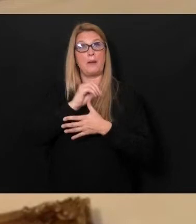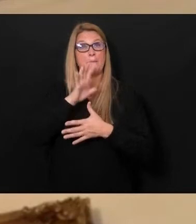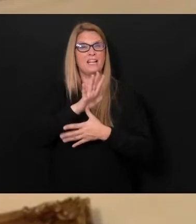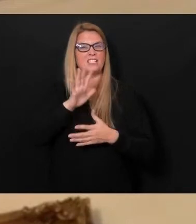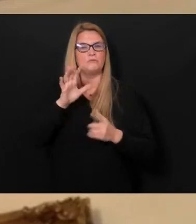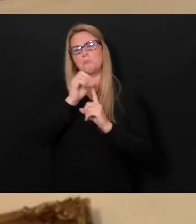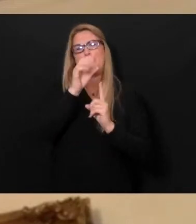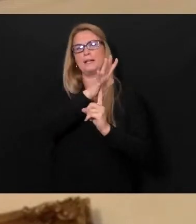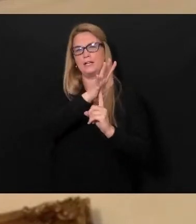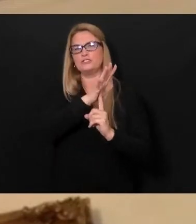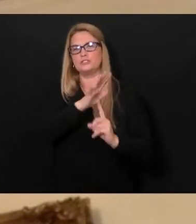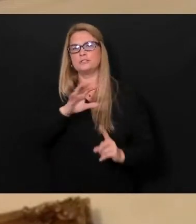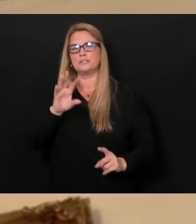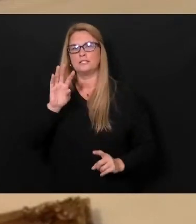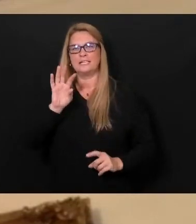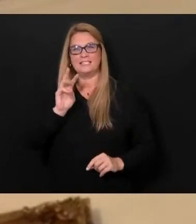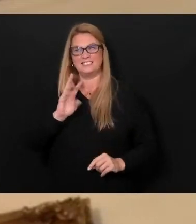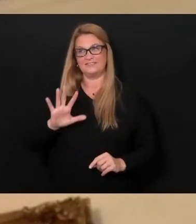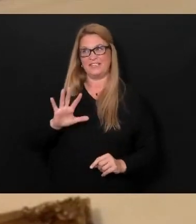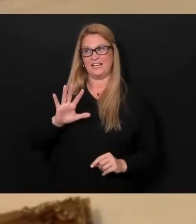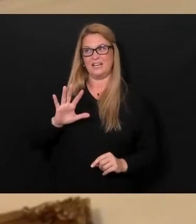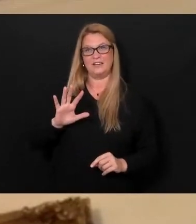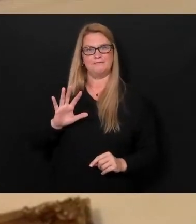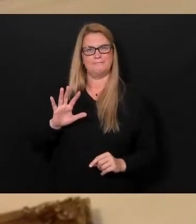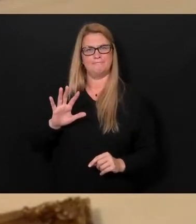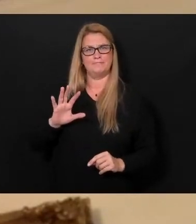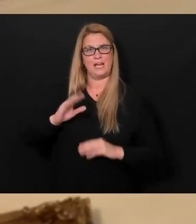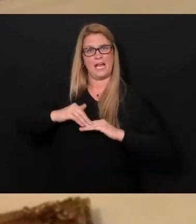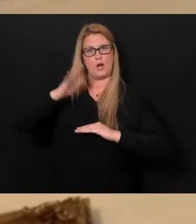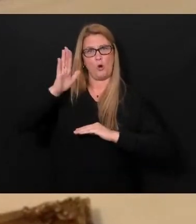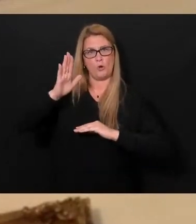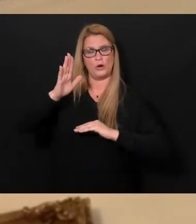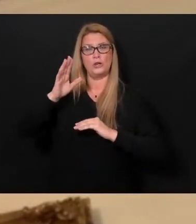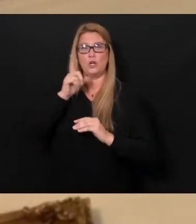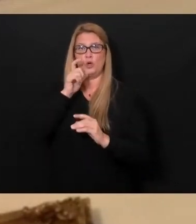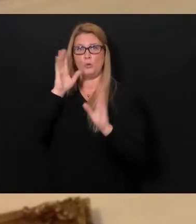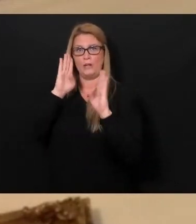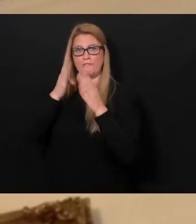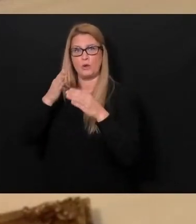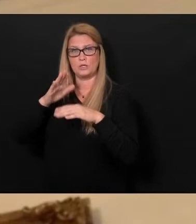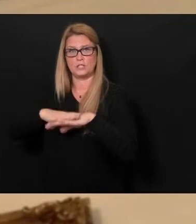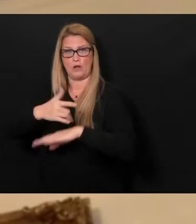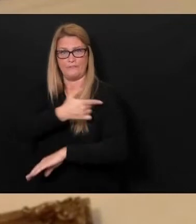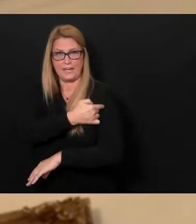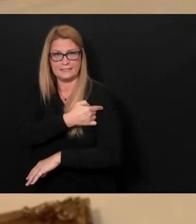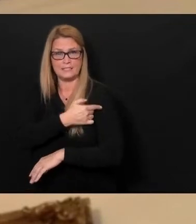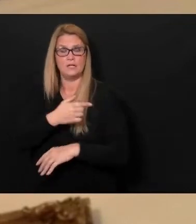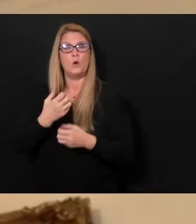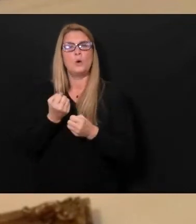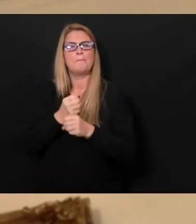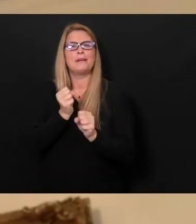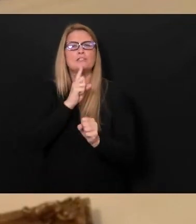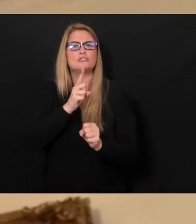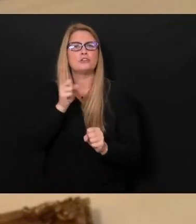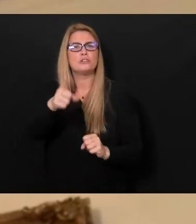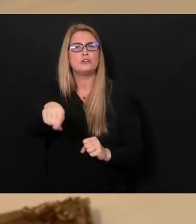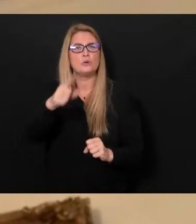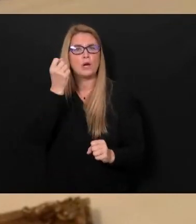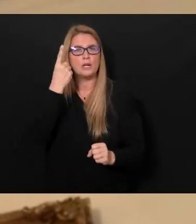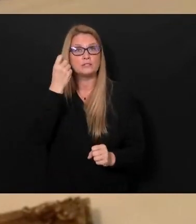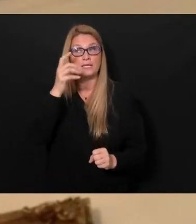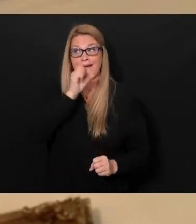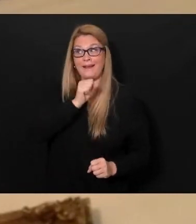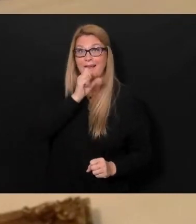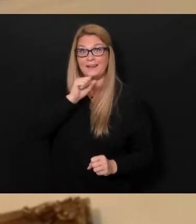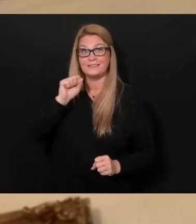65 and over that we're interested in, but I also want to make sure that we understand, that everyone understands those teachers age 50